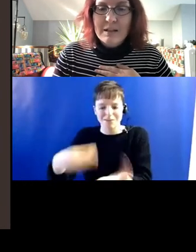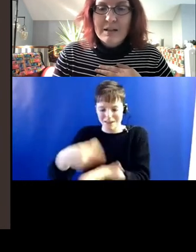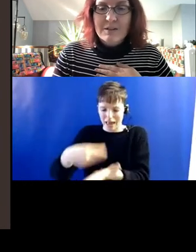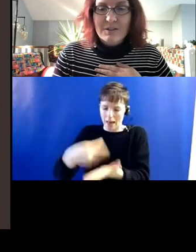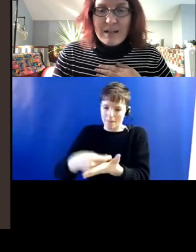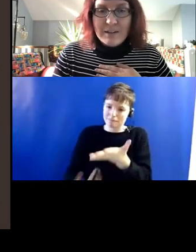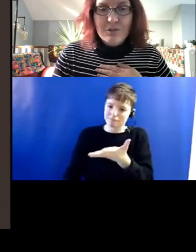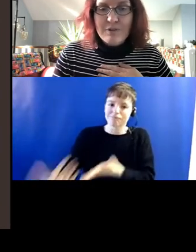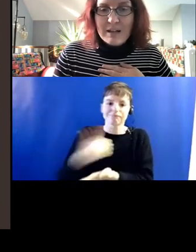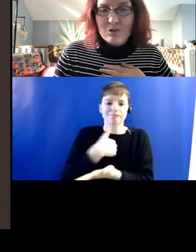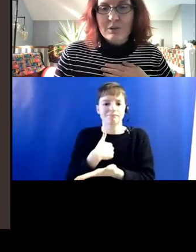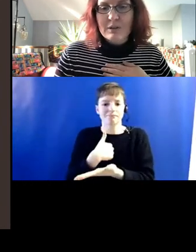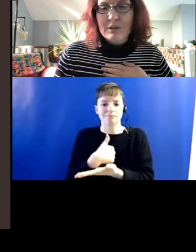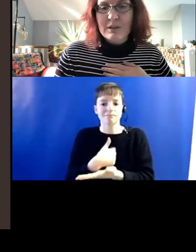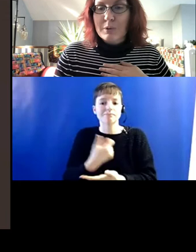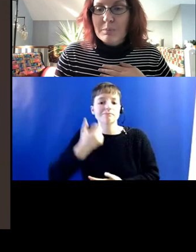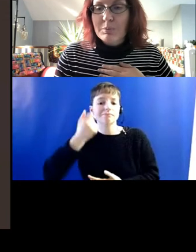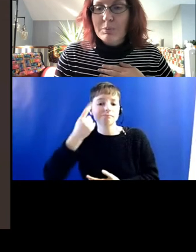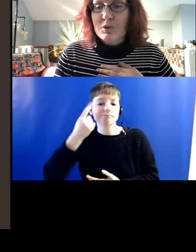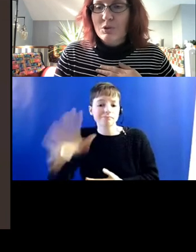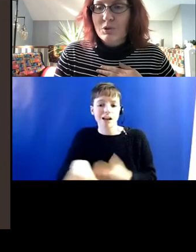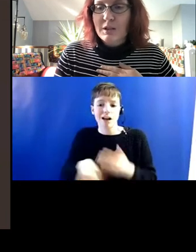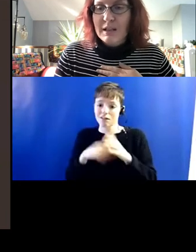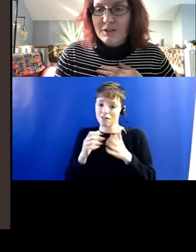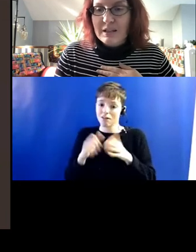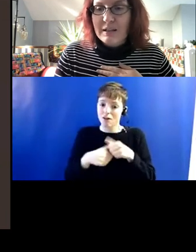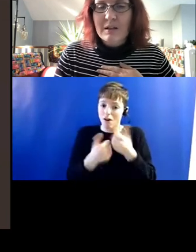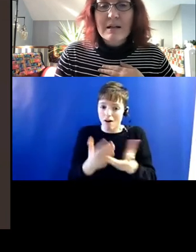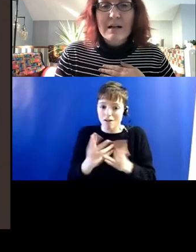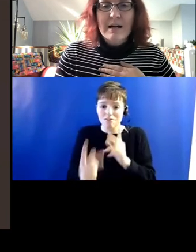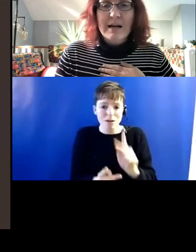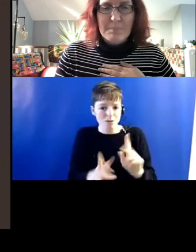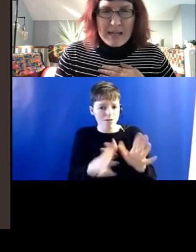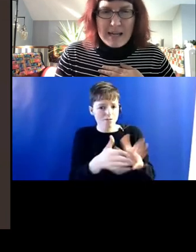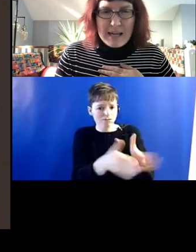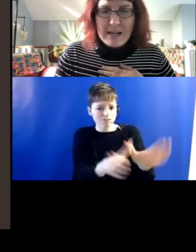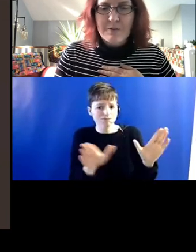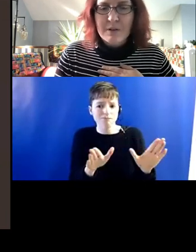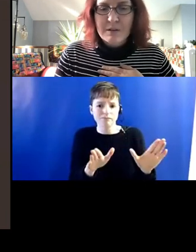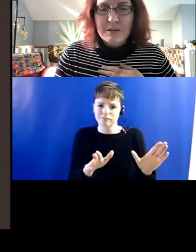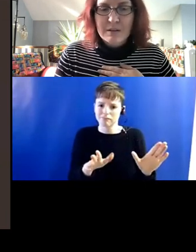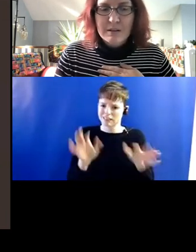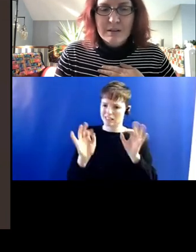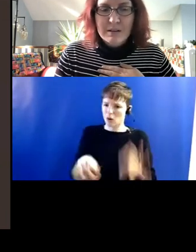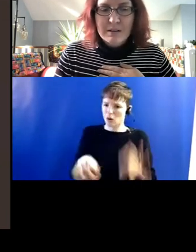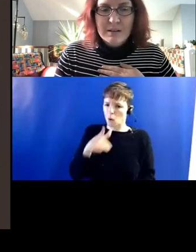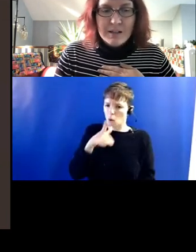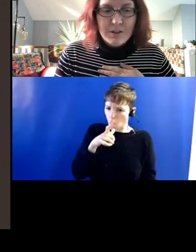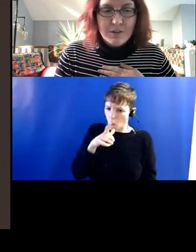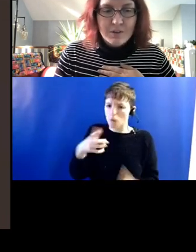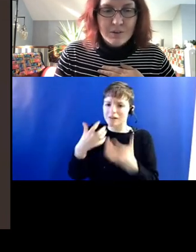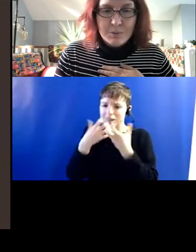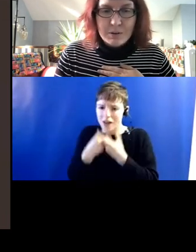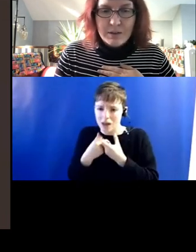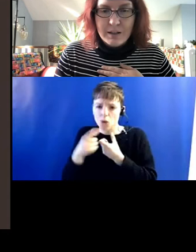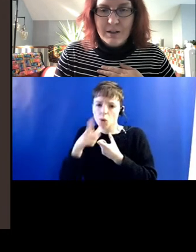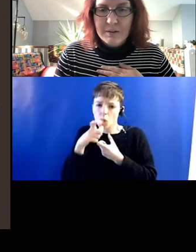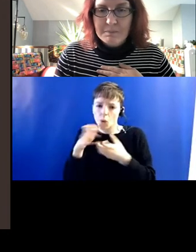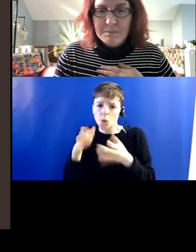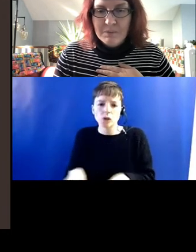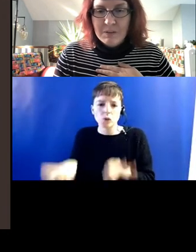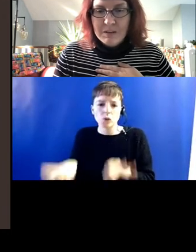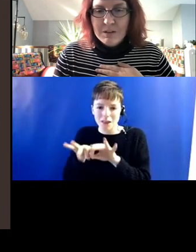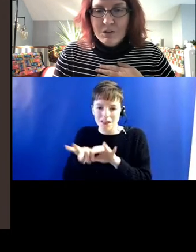ability to satisfactorily reproduce, excel, and behave. And here's the real